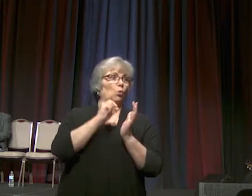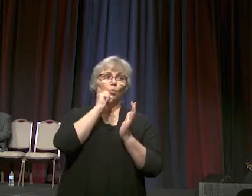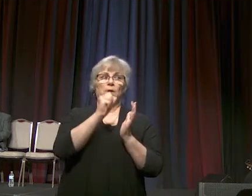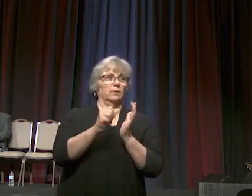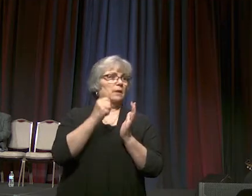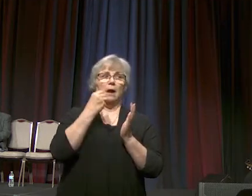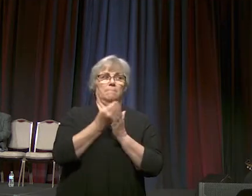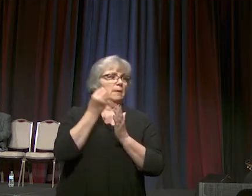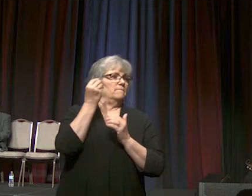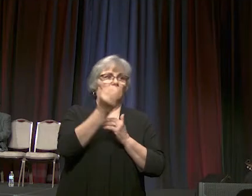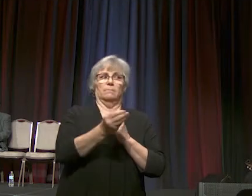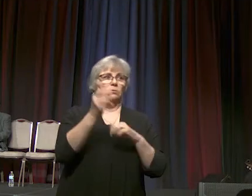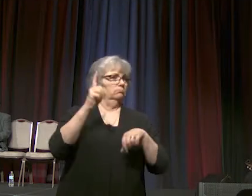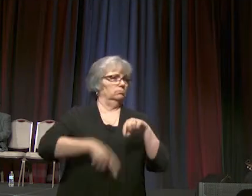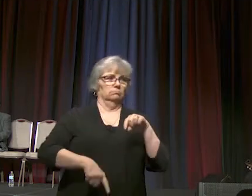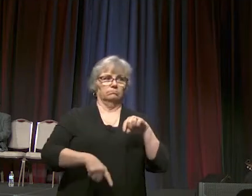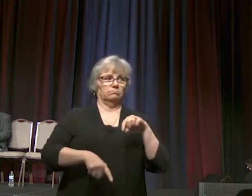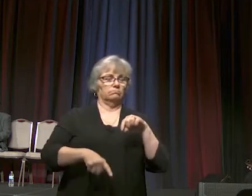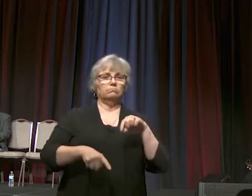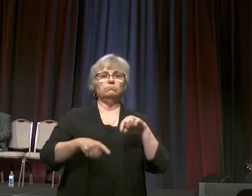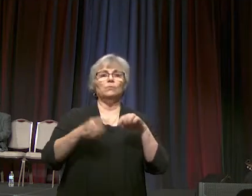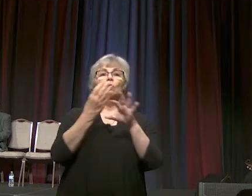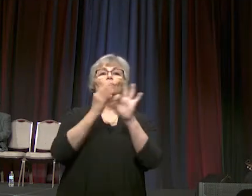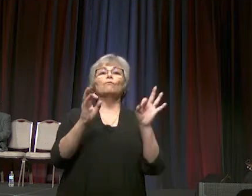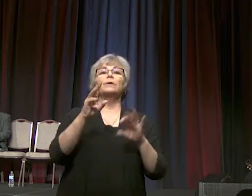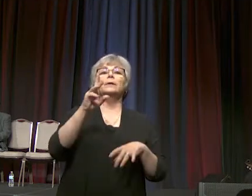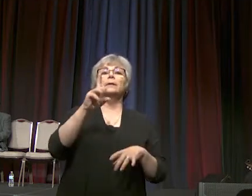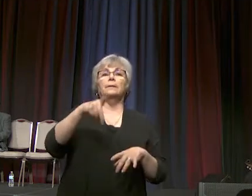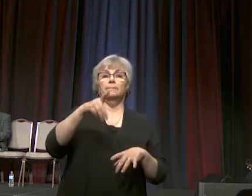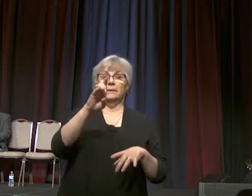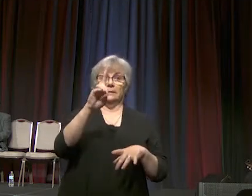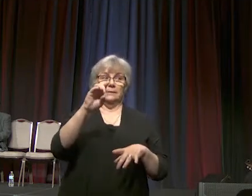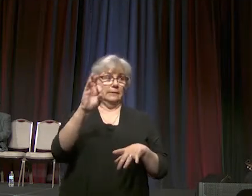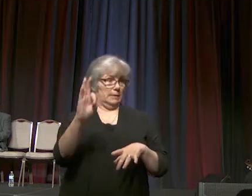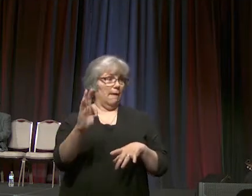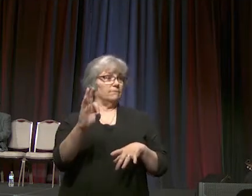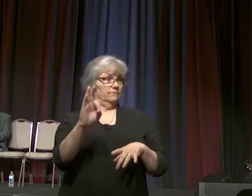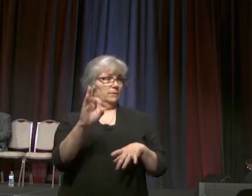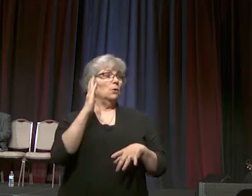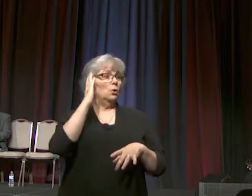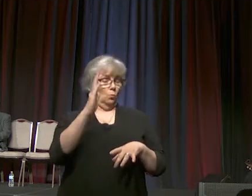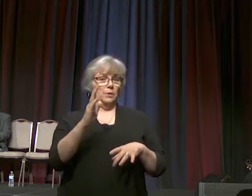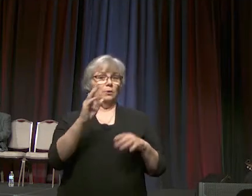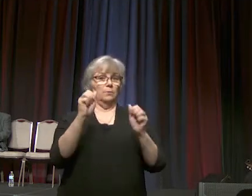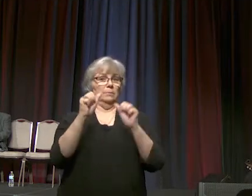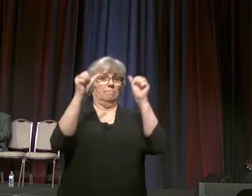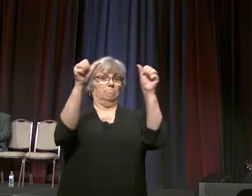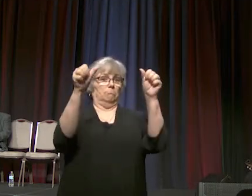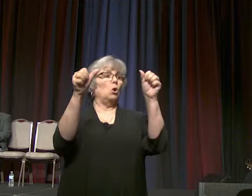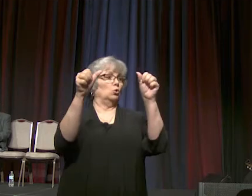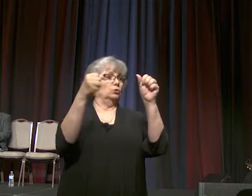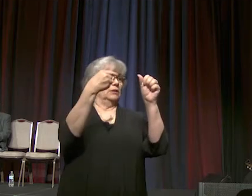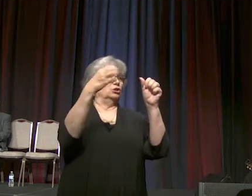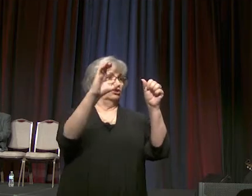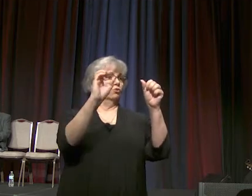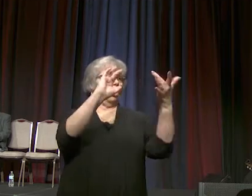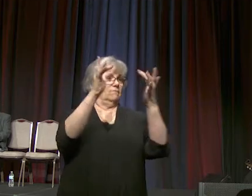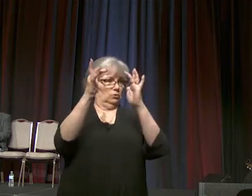for purchase. Free PDFs of the selected content will be posted at the General Conference